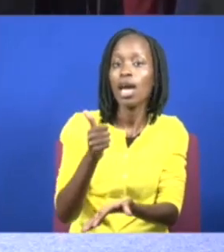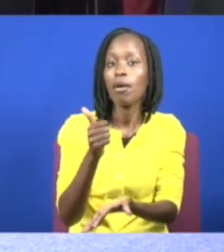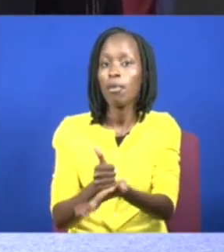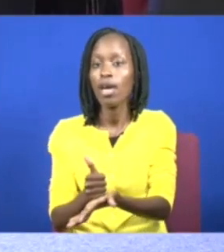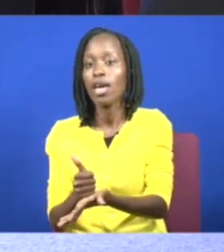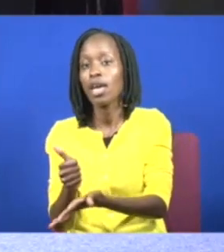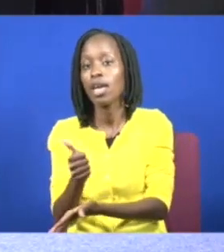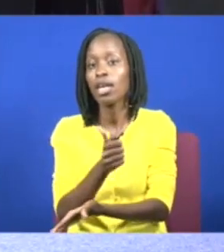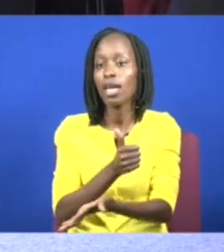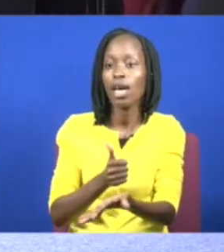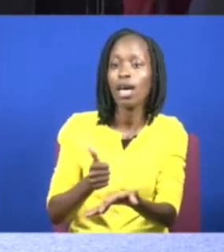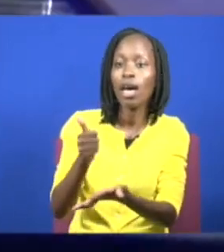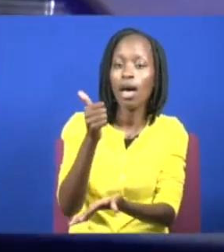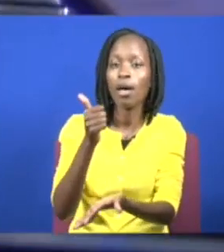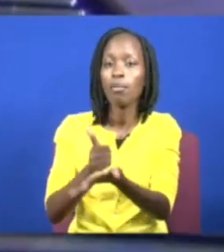amen, amen,